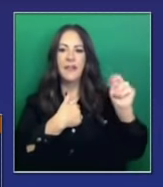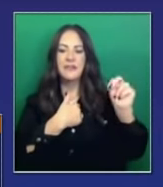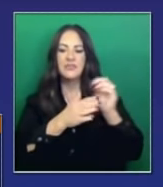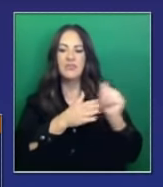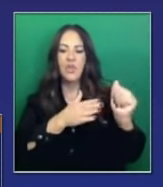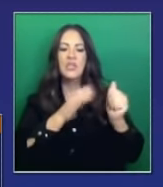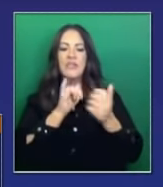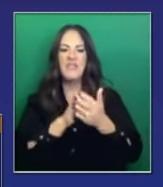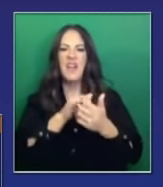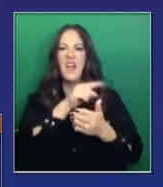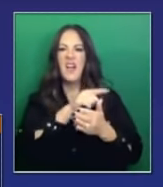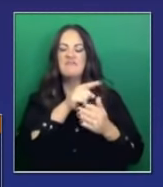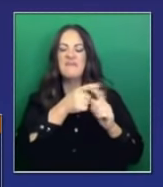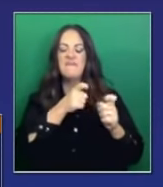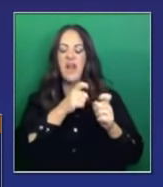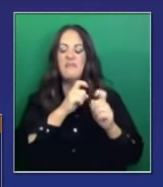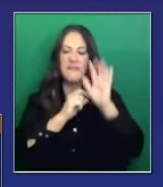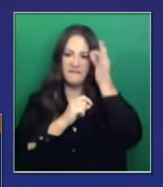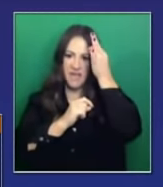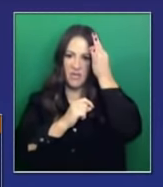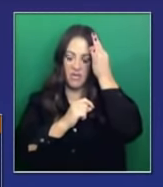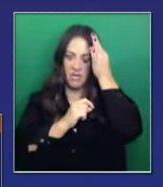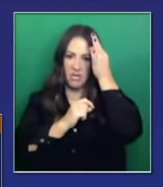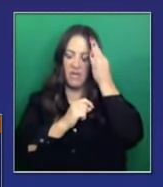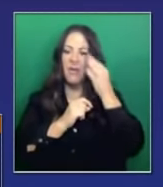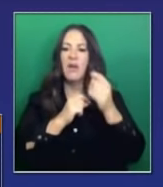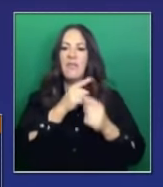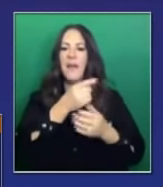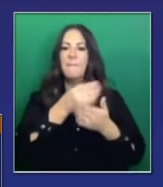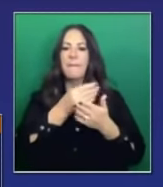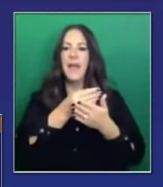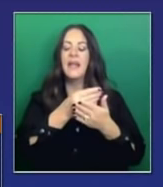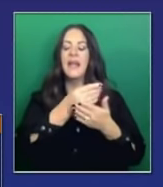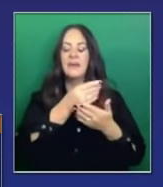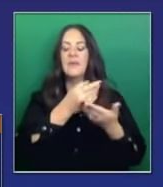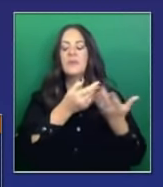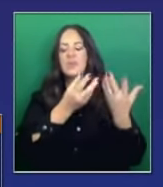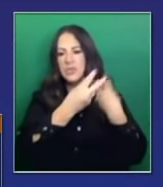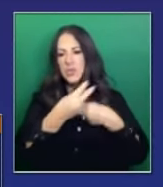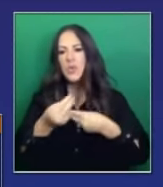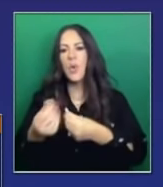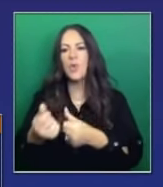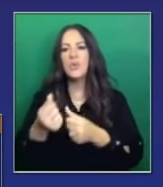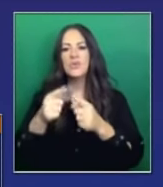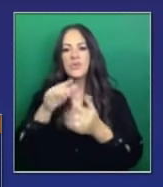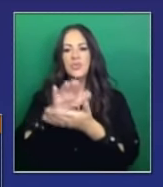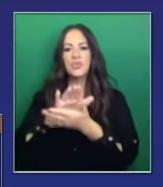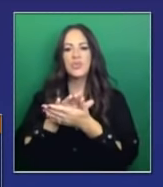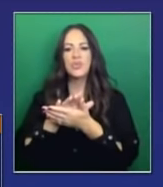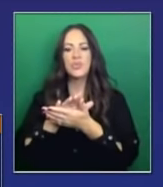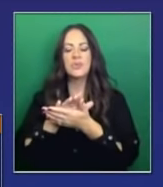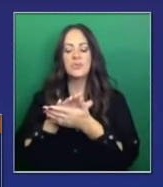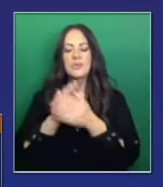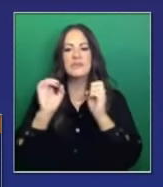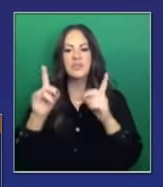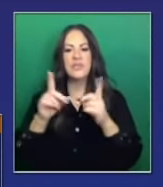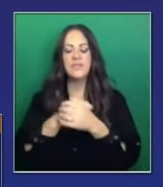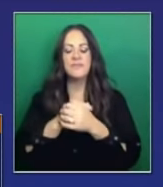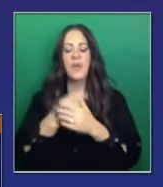federal government to our education system, to make sure that we continue to leverage those funds